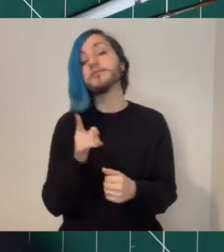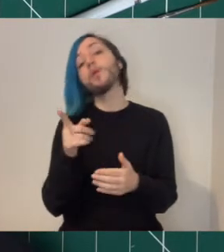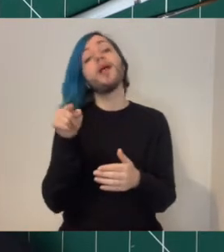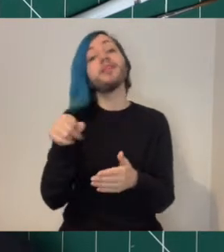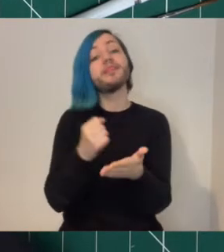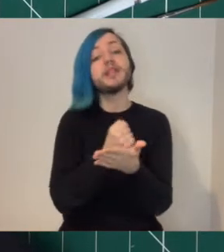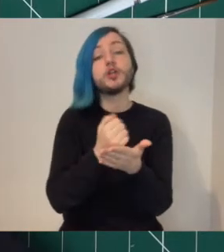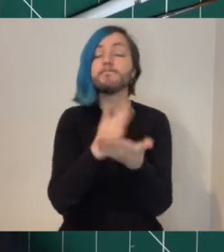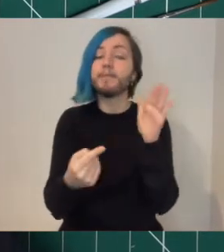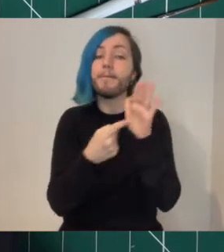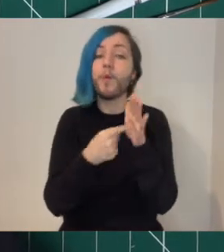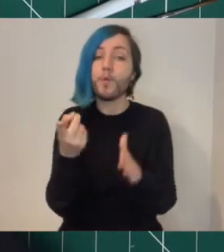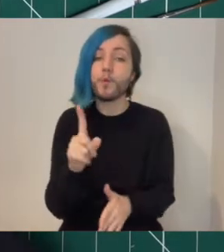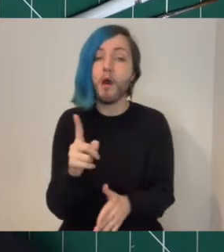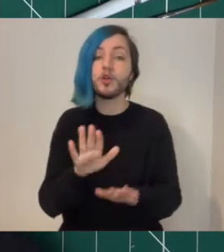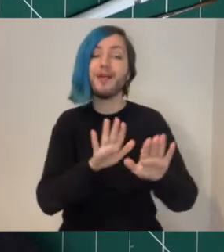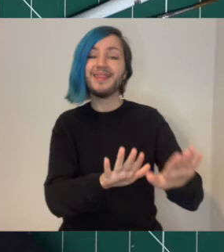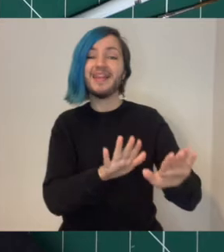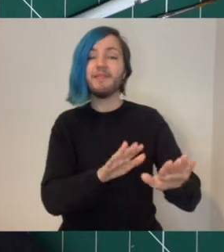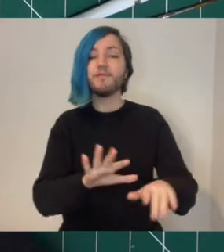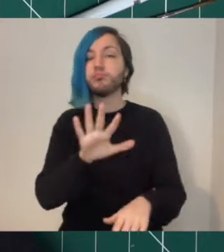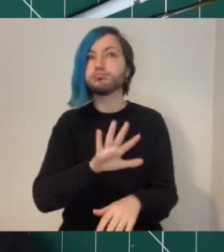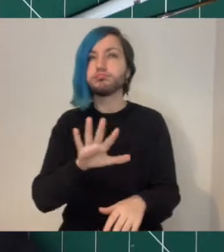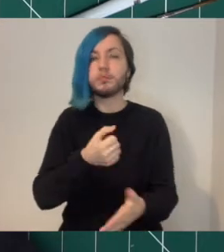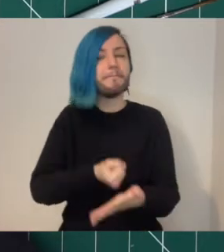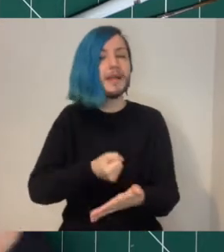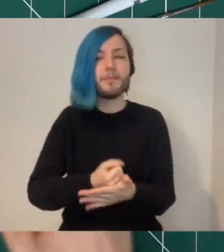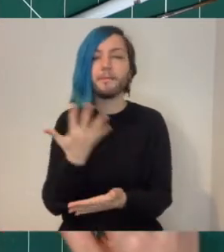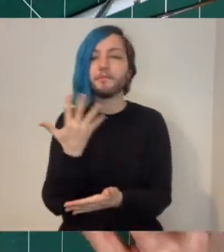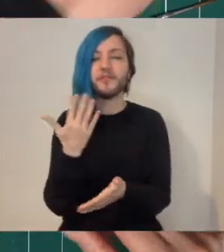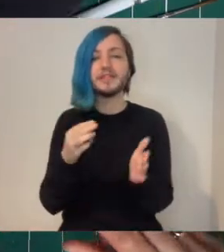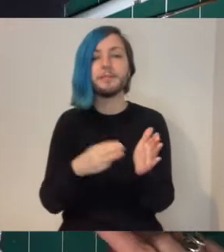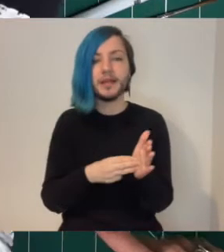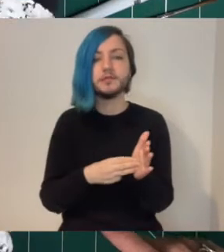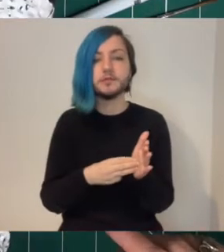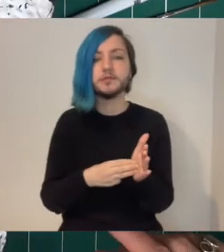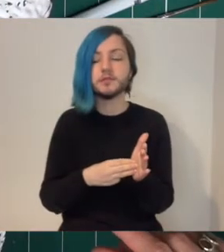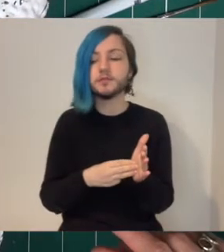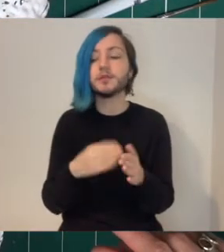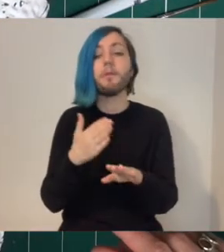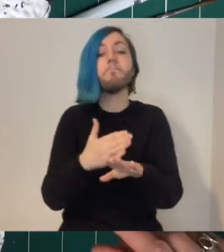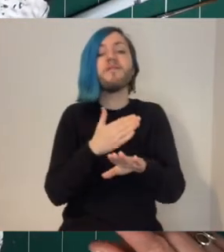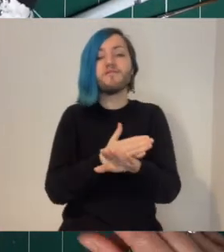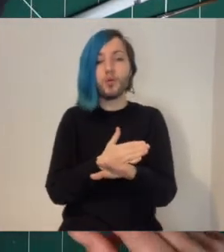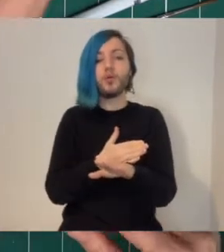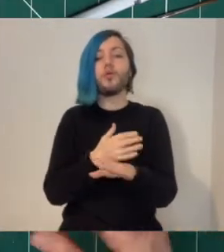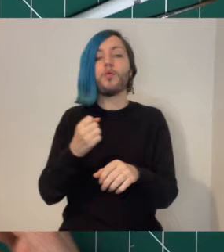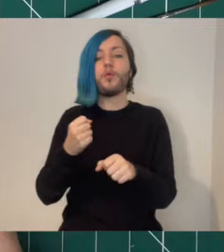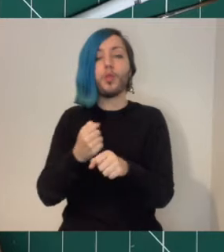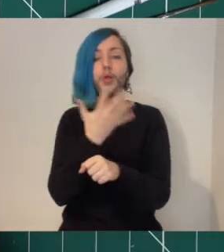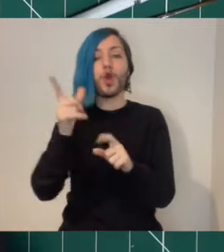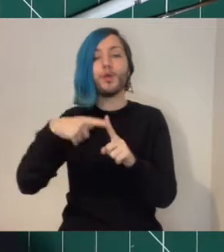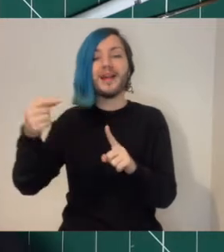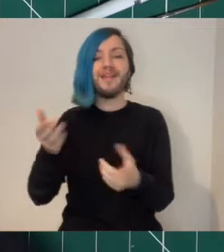previously. It's important with the glue that you leave it for about a minimum of 15 minutes